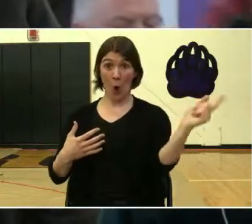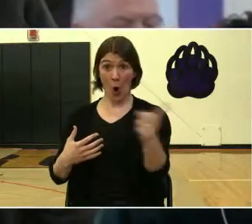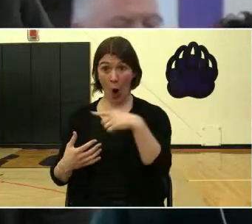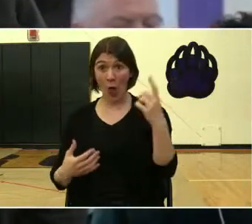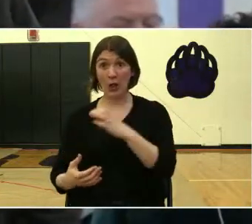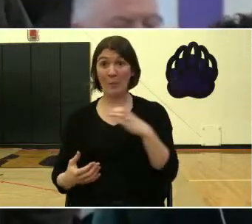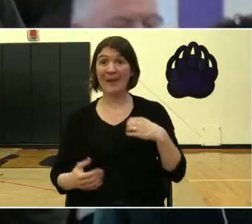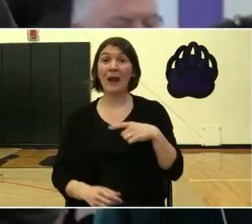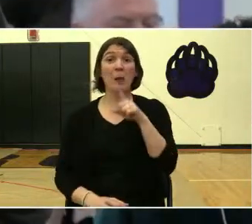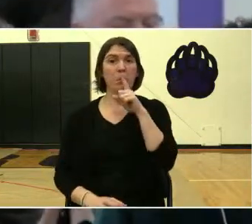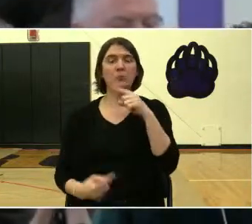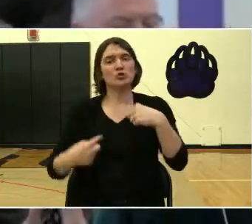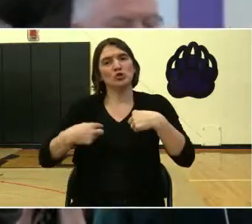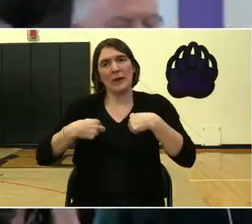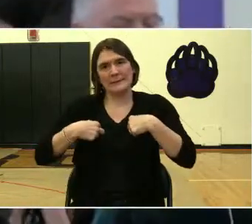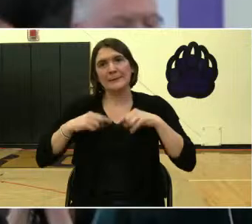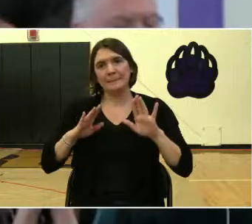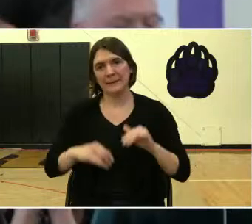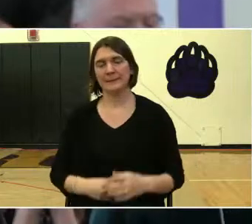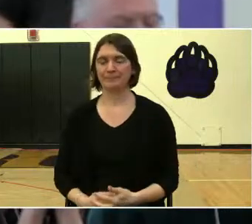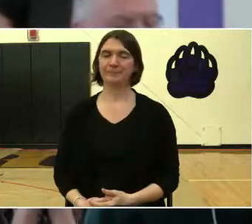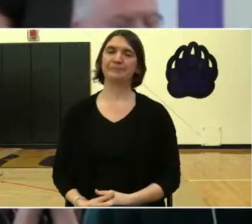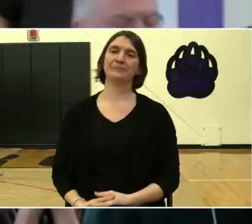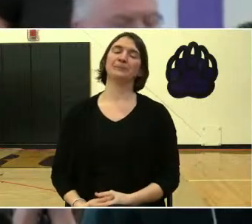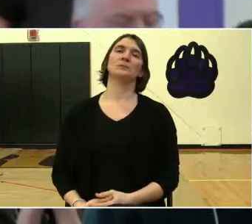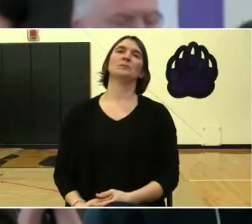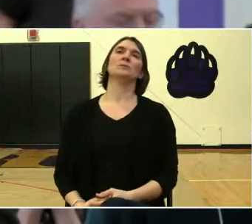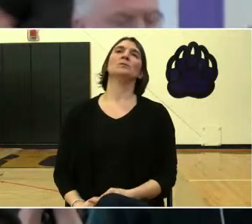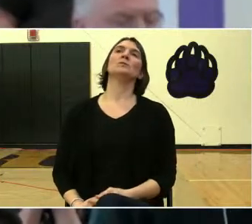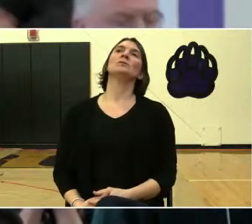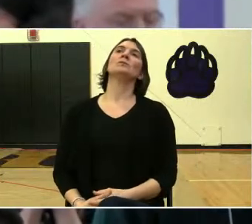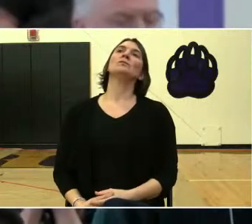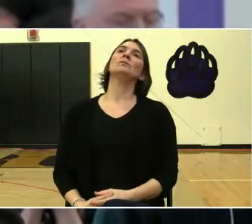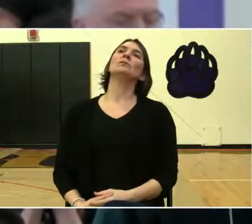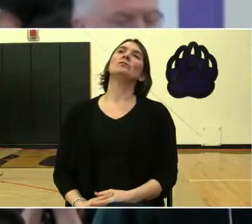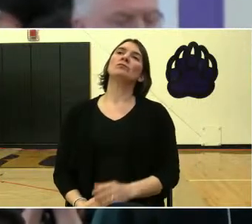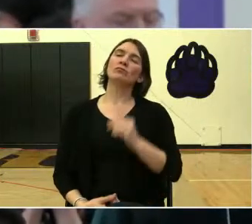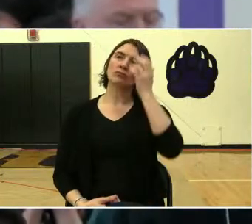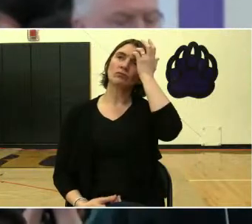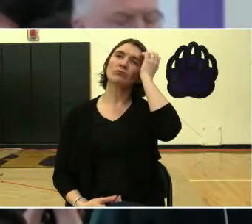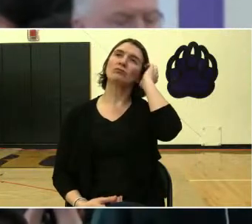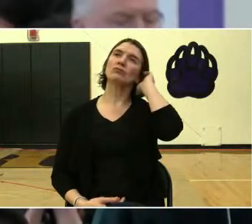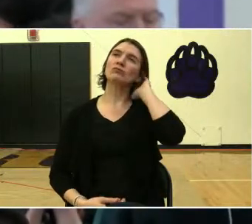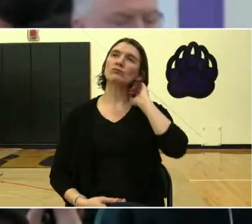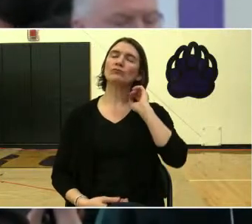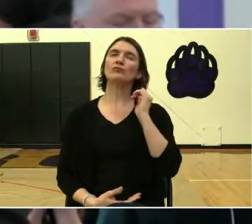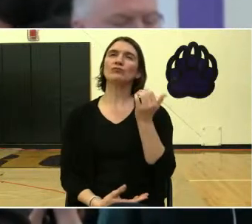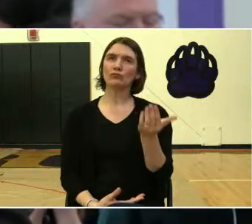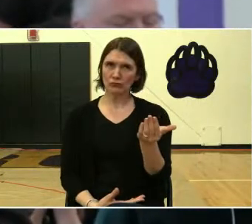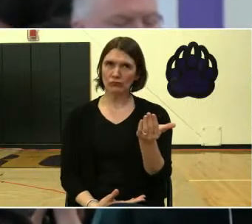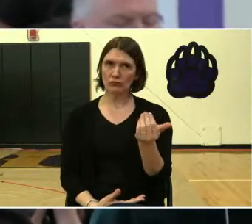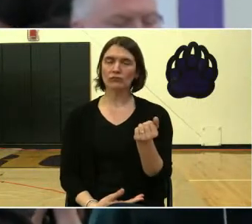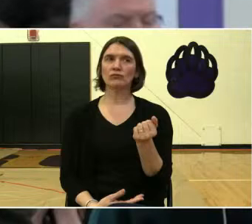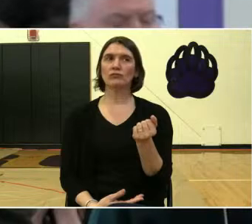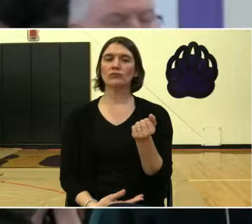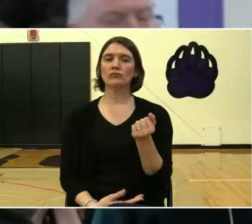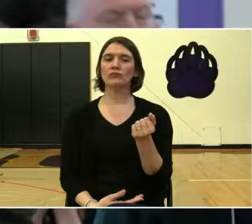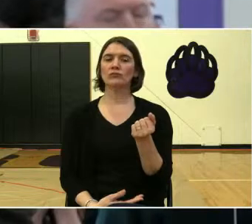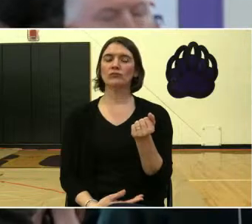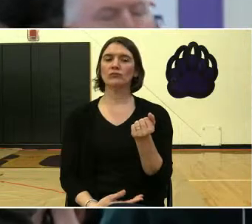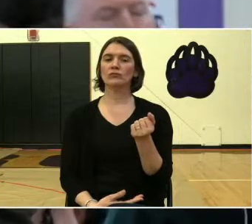entire committee uh the question about